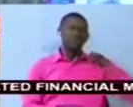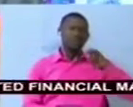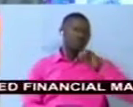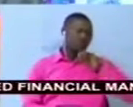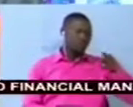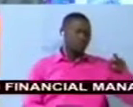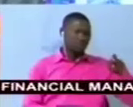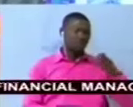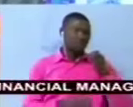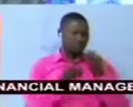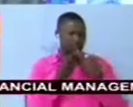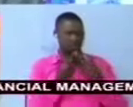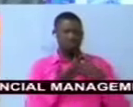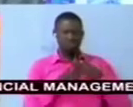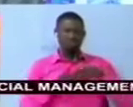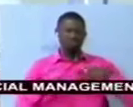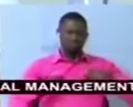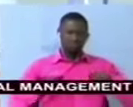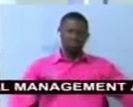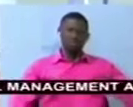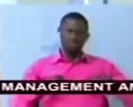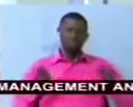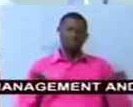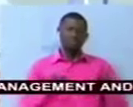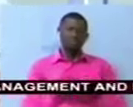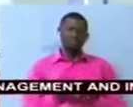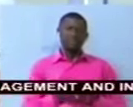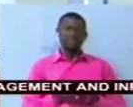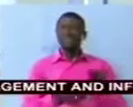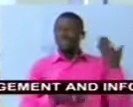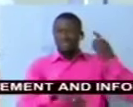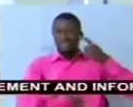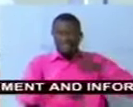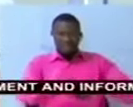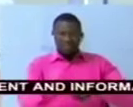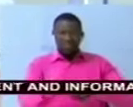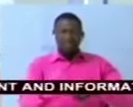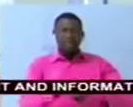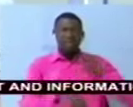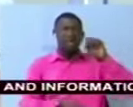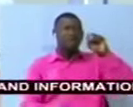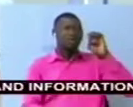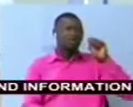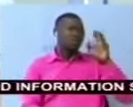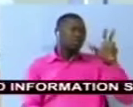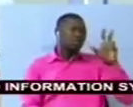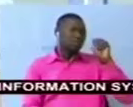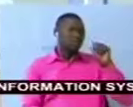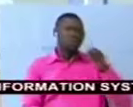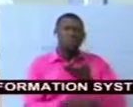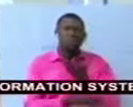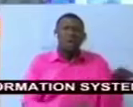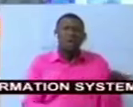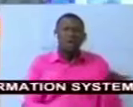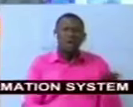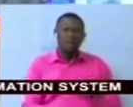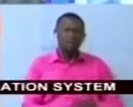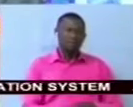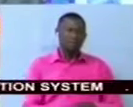asked me to undress at this time where was so jamono joju ana sow sow ngi tok sow was